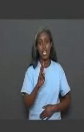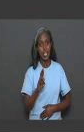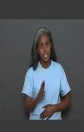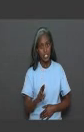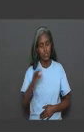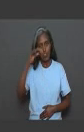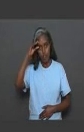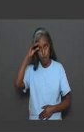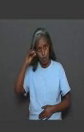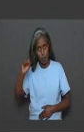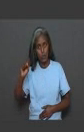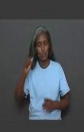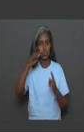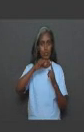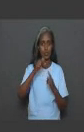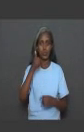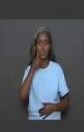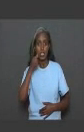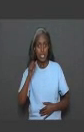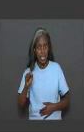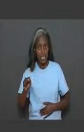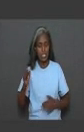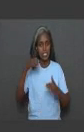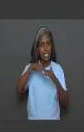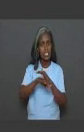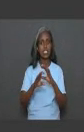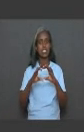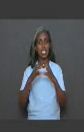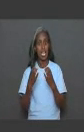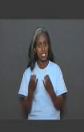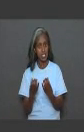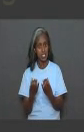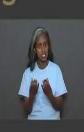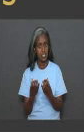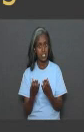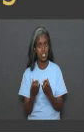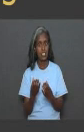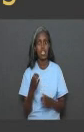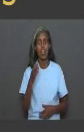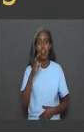of boys to girls in the class is